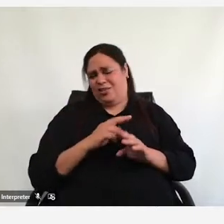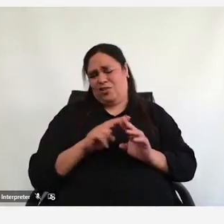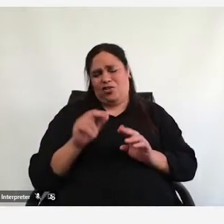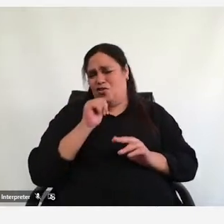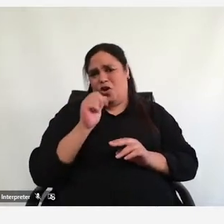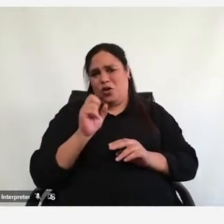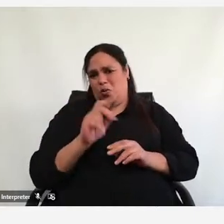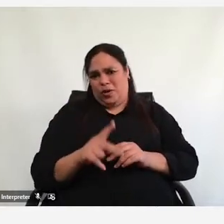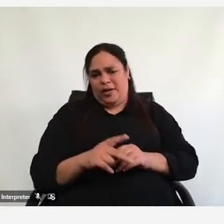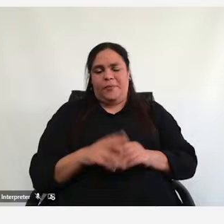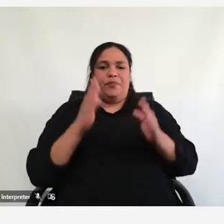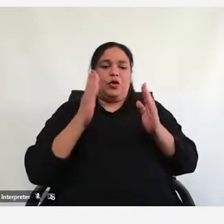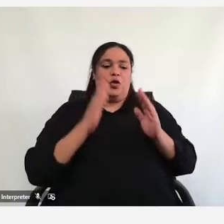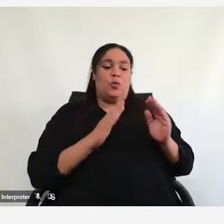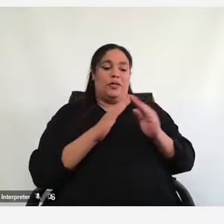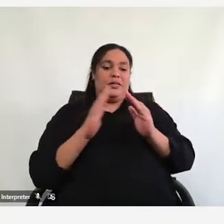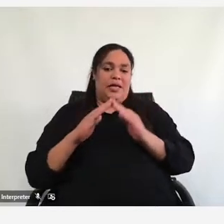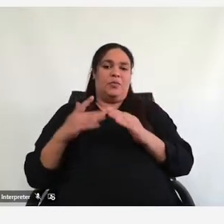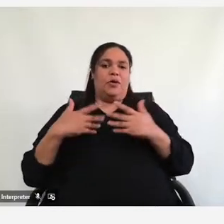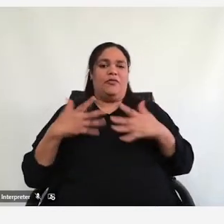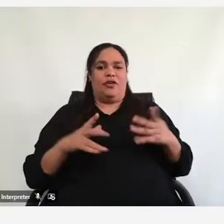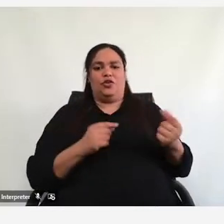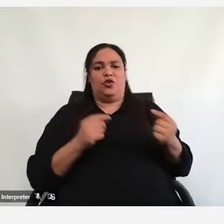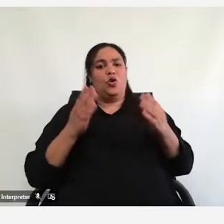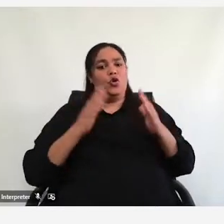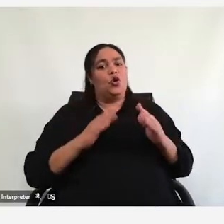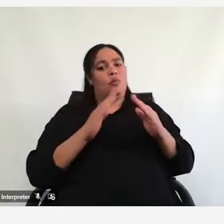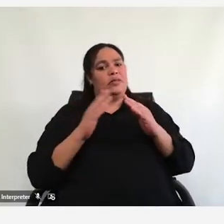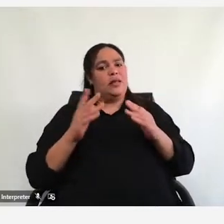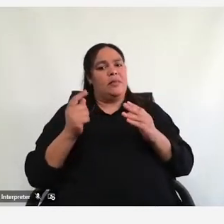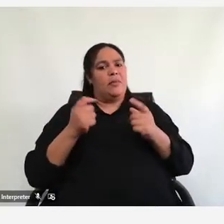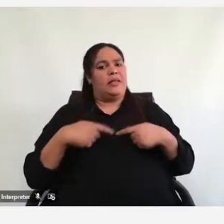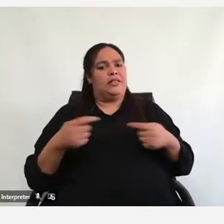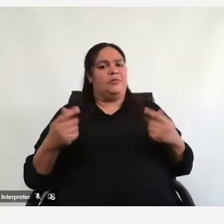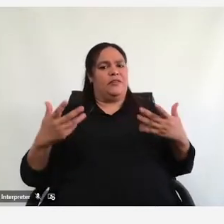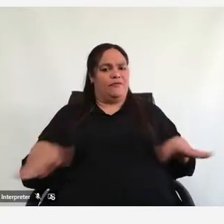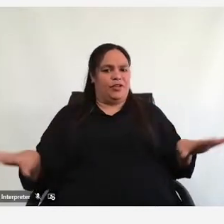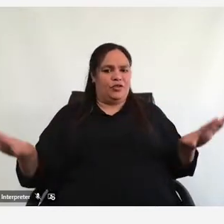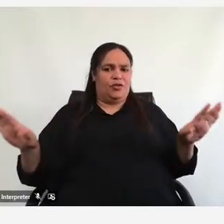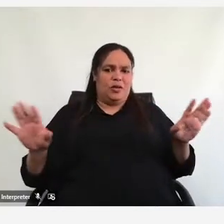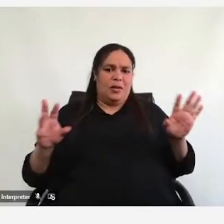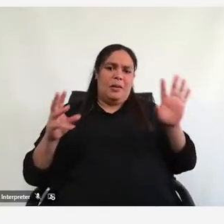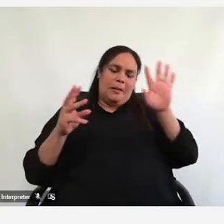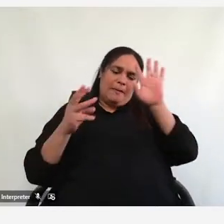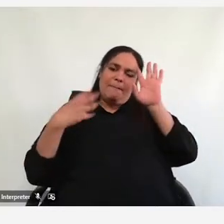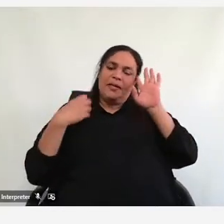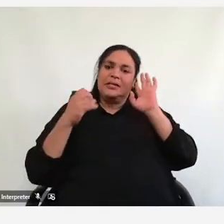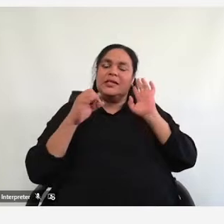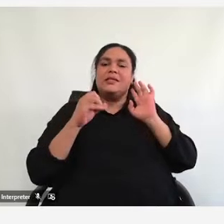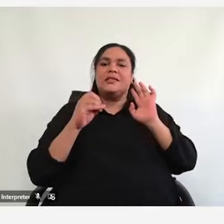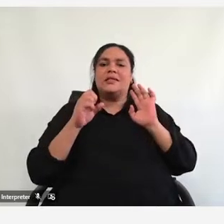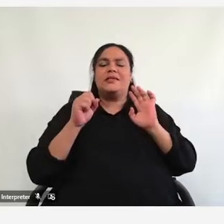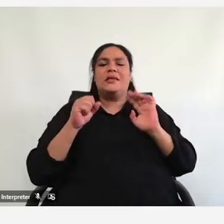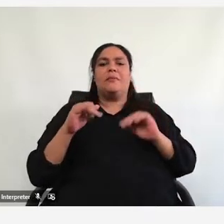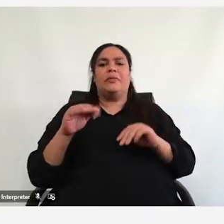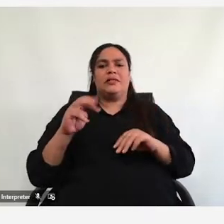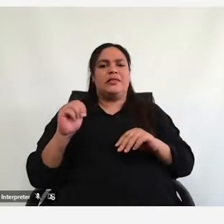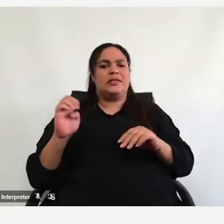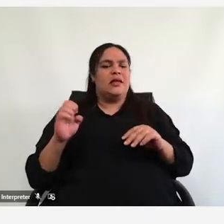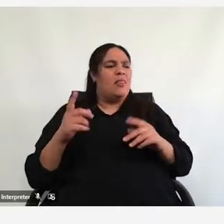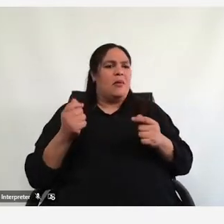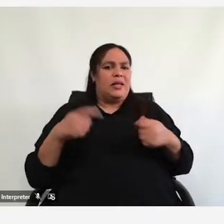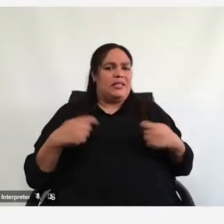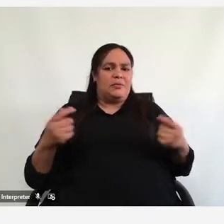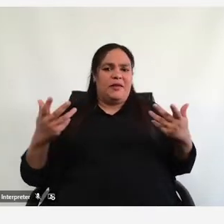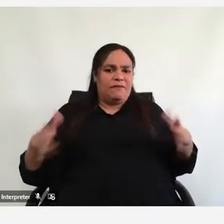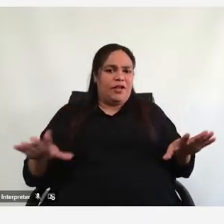Then on the human settlements, we already dealt with it. Human settlements have spent their money. Min Simmers can tell you the money is spent